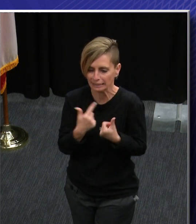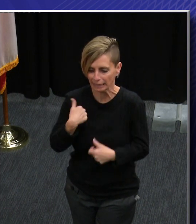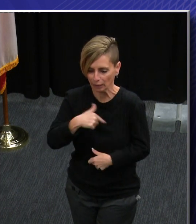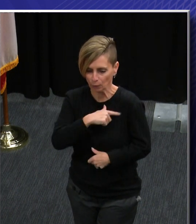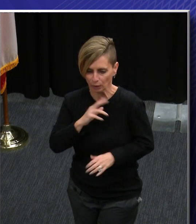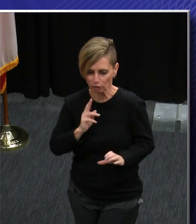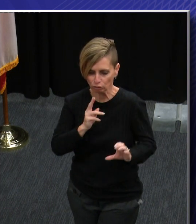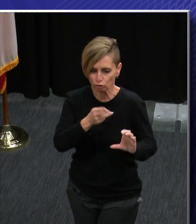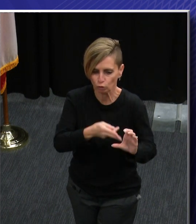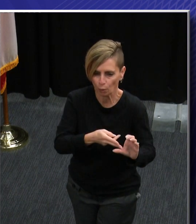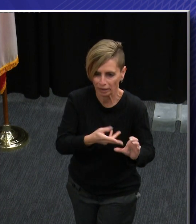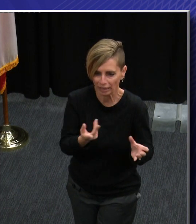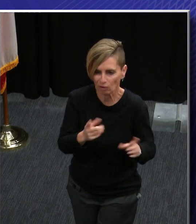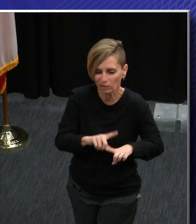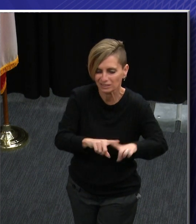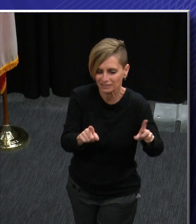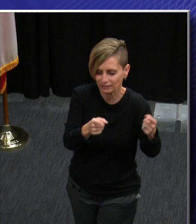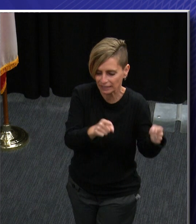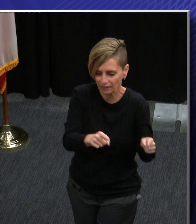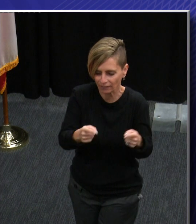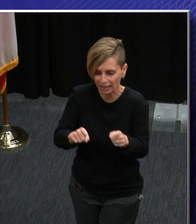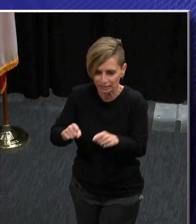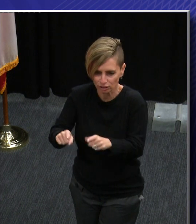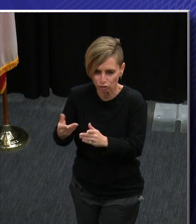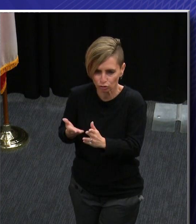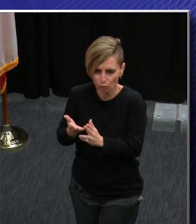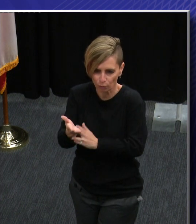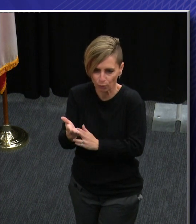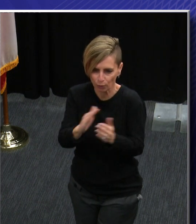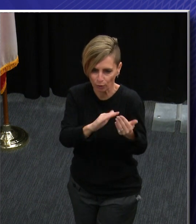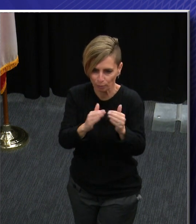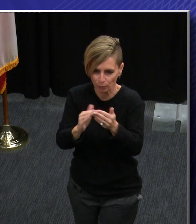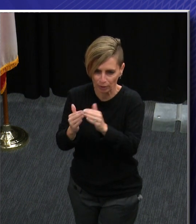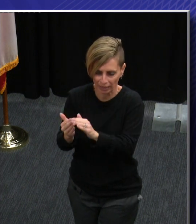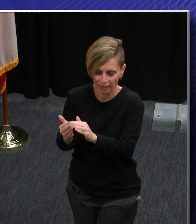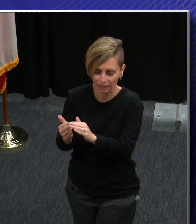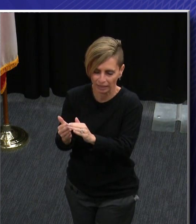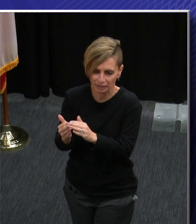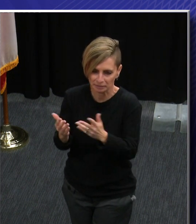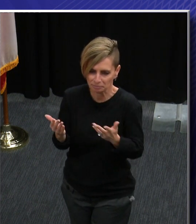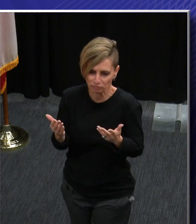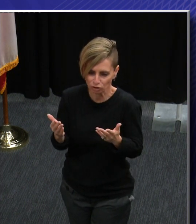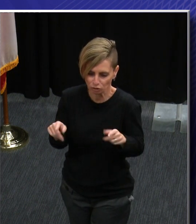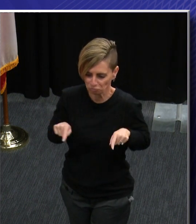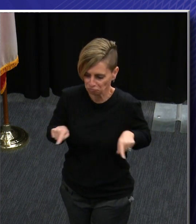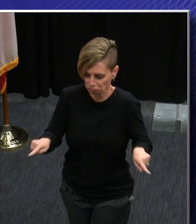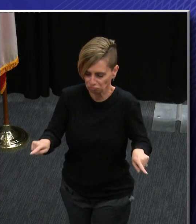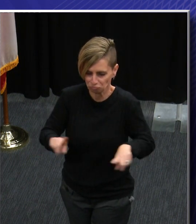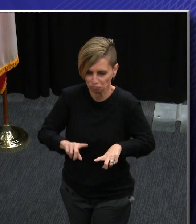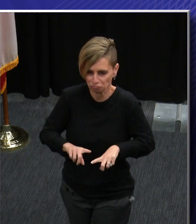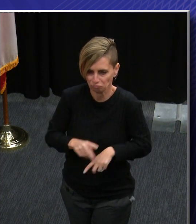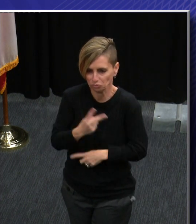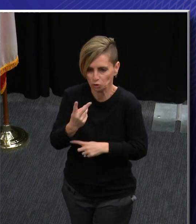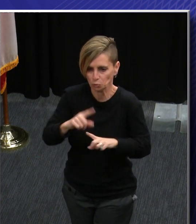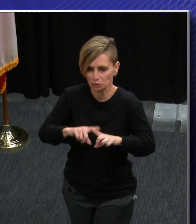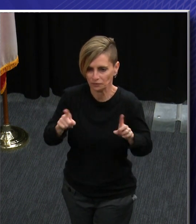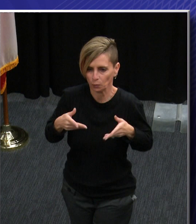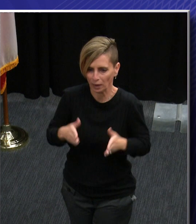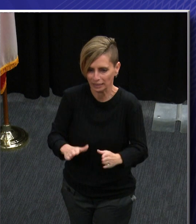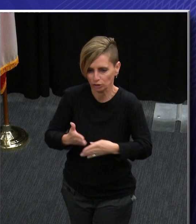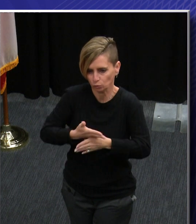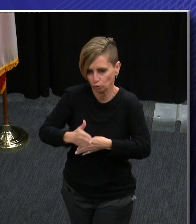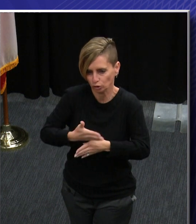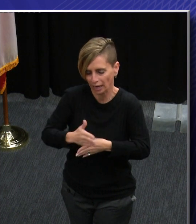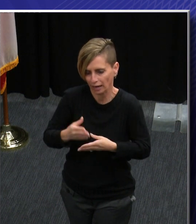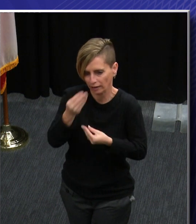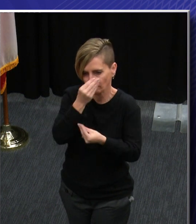on, or different events that we learn about throughout the entire county. It's an avenue that we can share information.